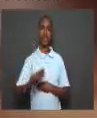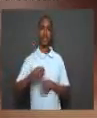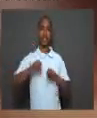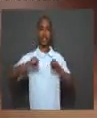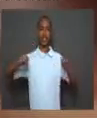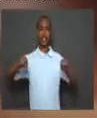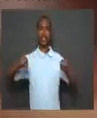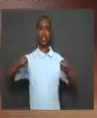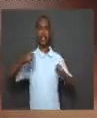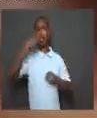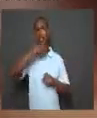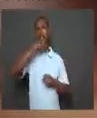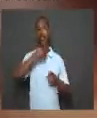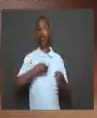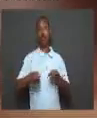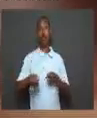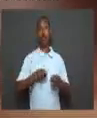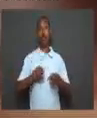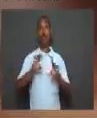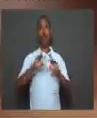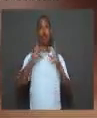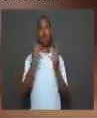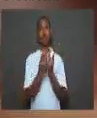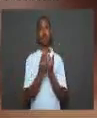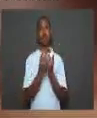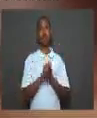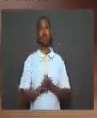it in a heat-controlled room.